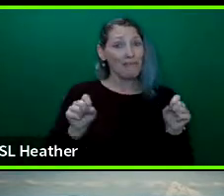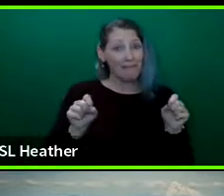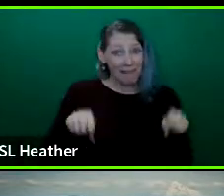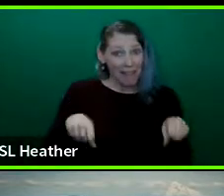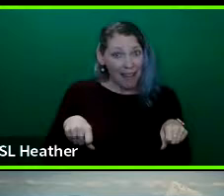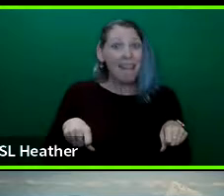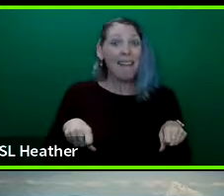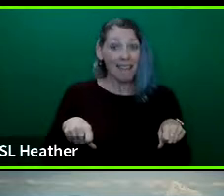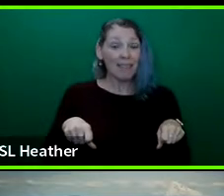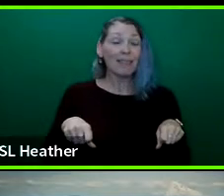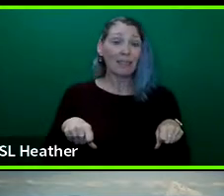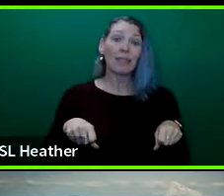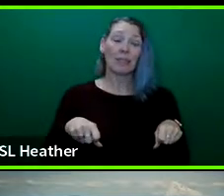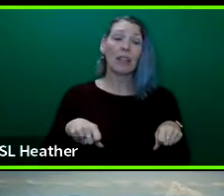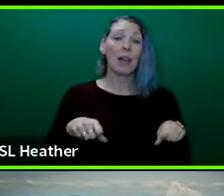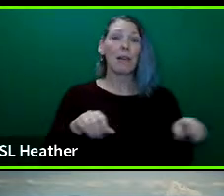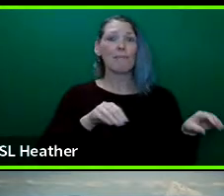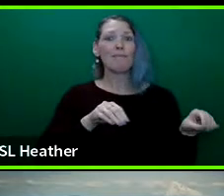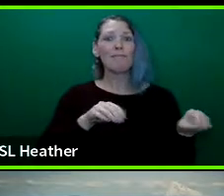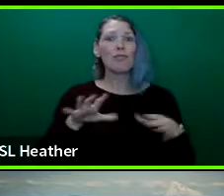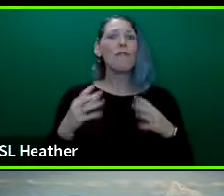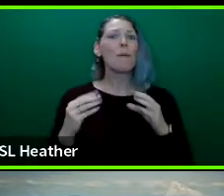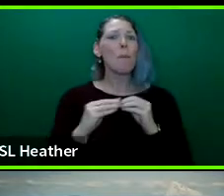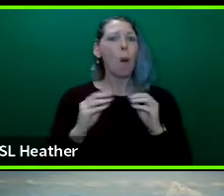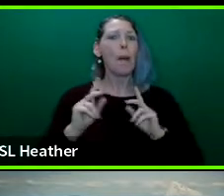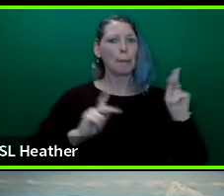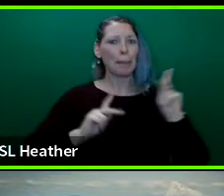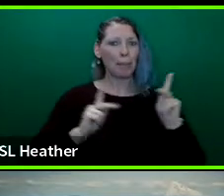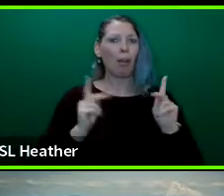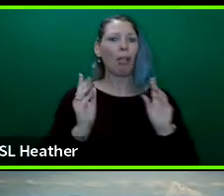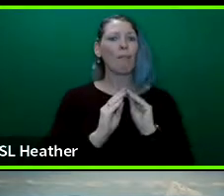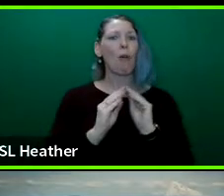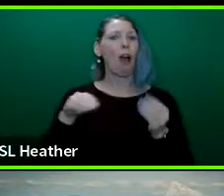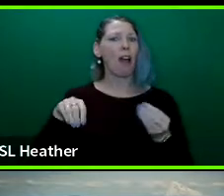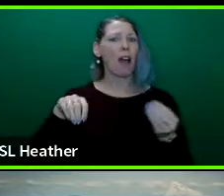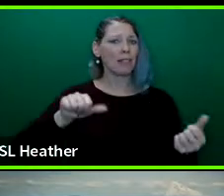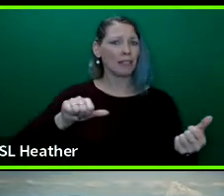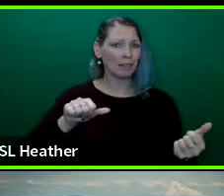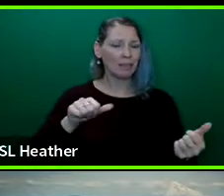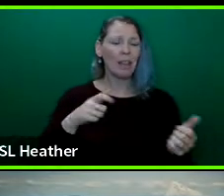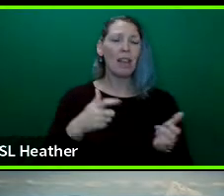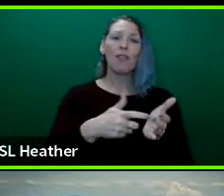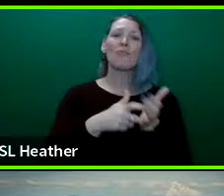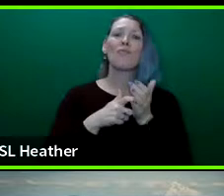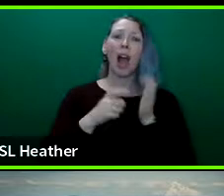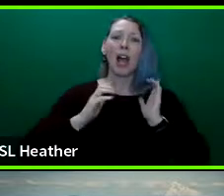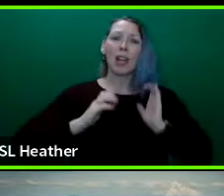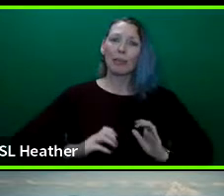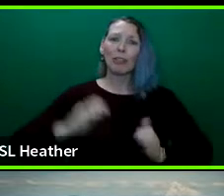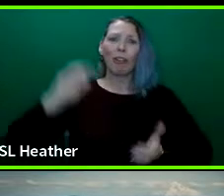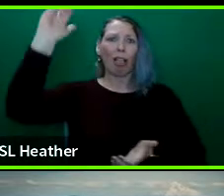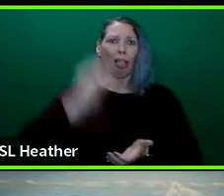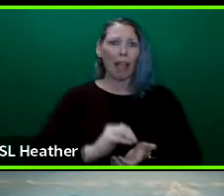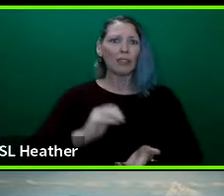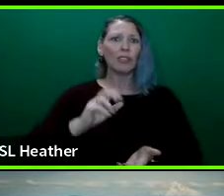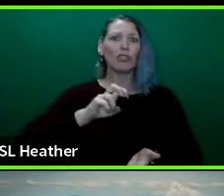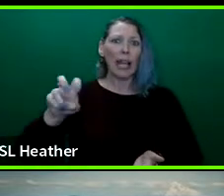capacity to move more people more efficiently and will require customers to make fewer